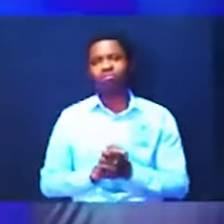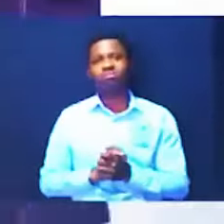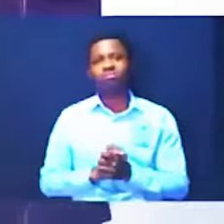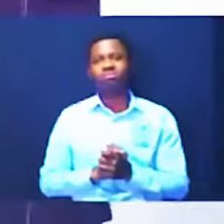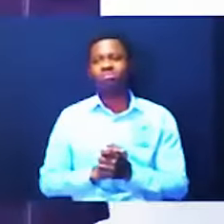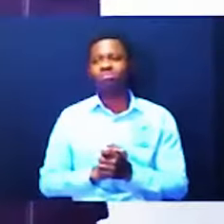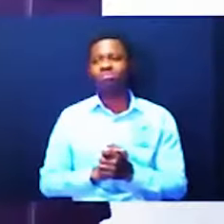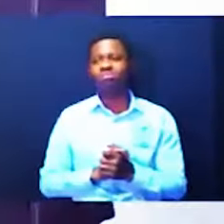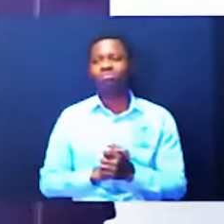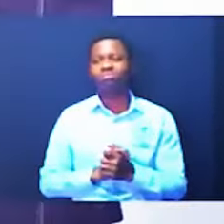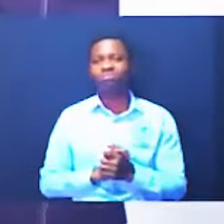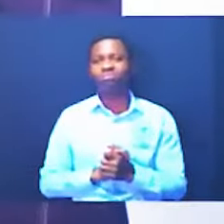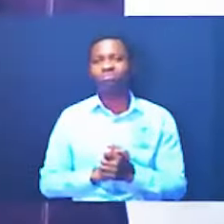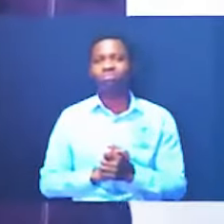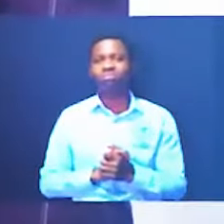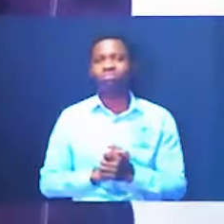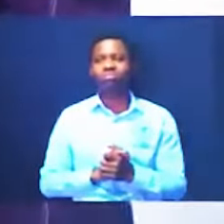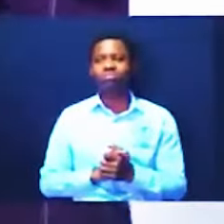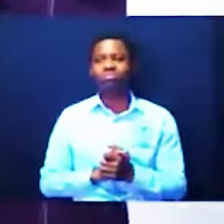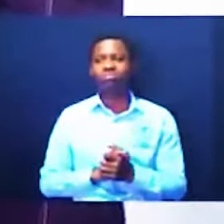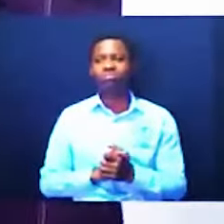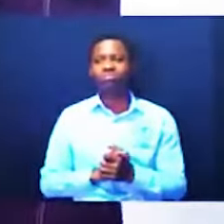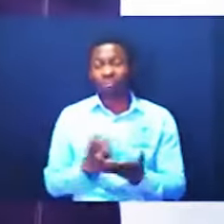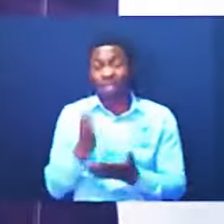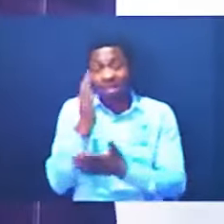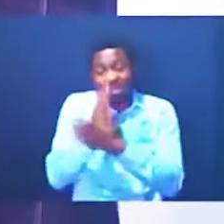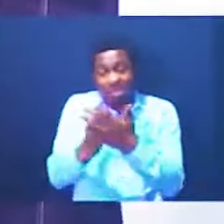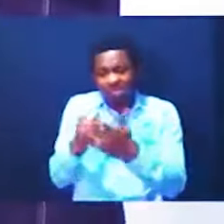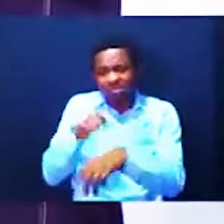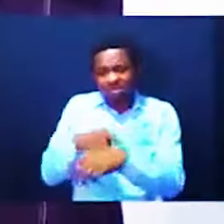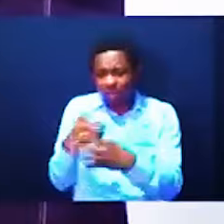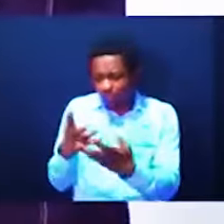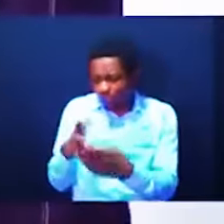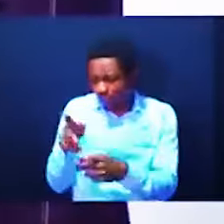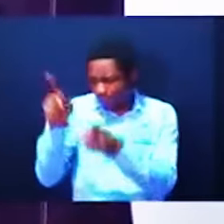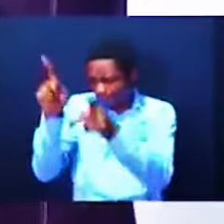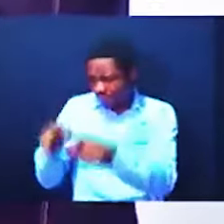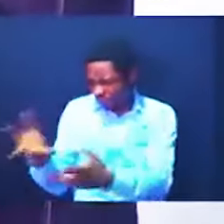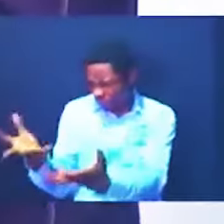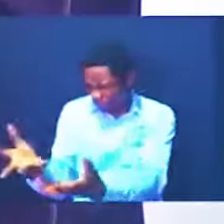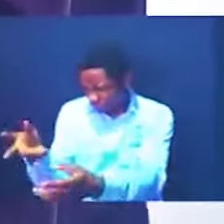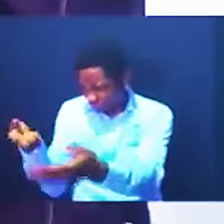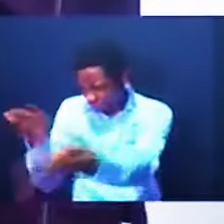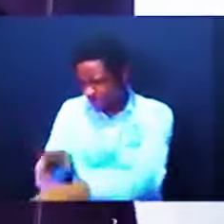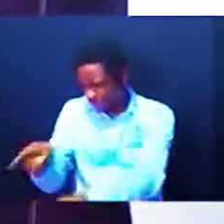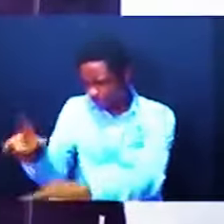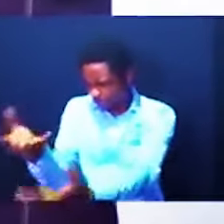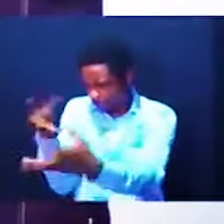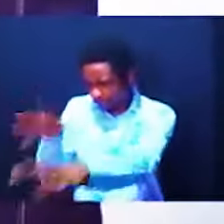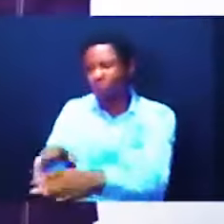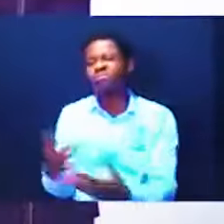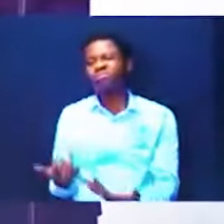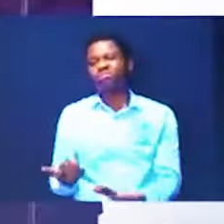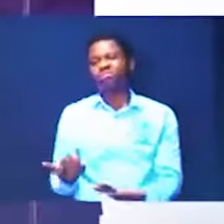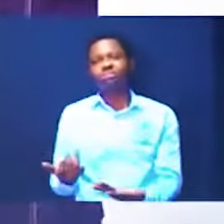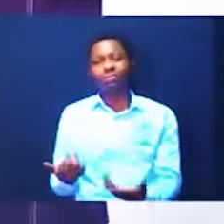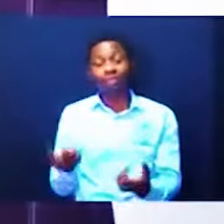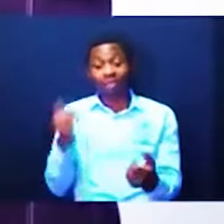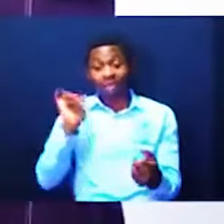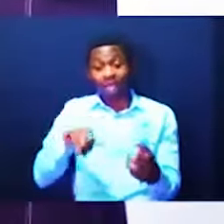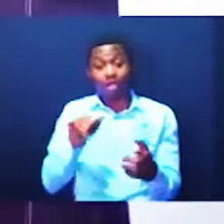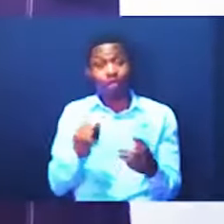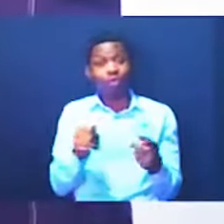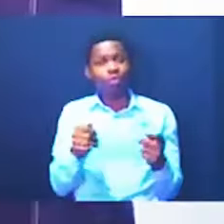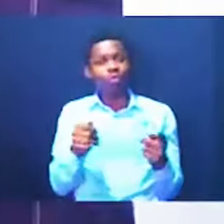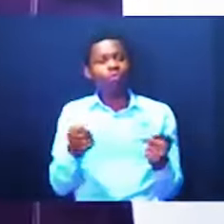sometimes you feel that this person, I want the fellow to die. That is why I'm saying that when you graduate from